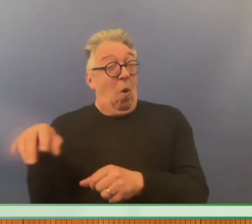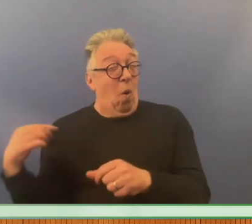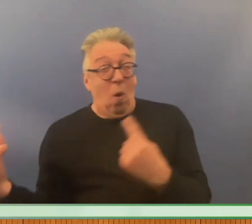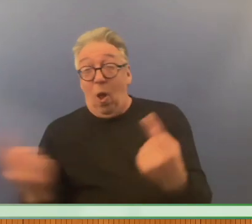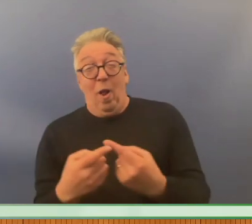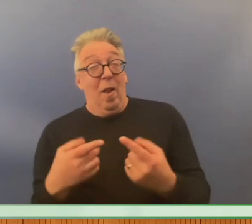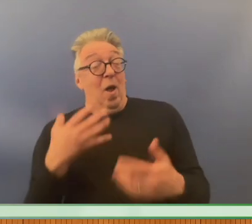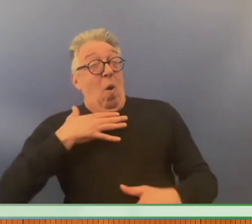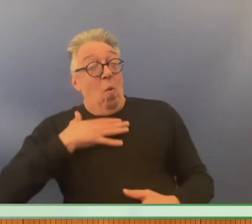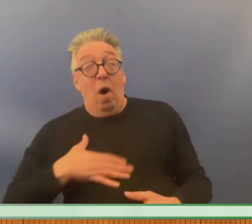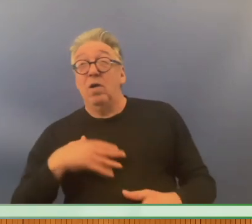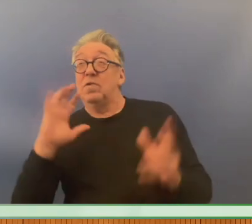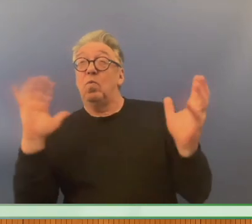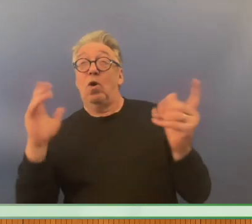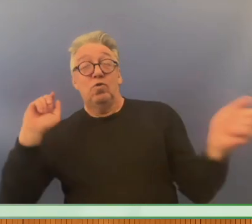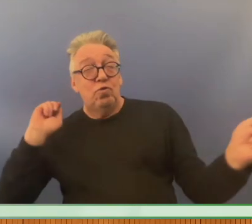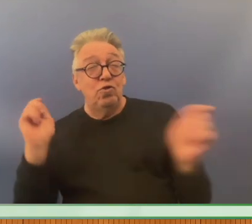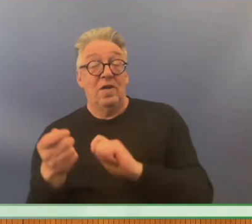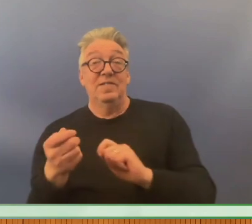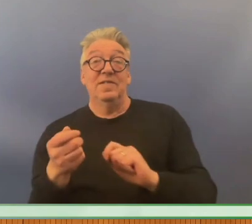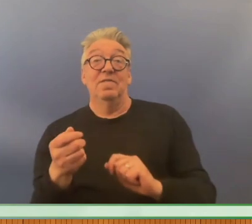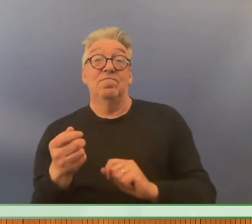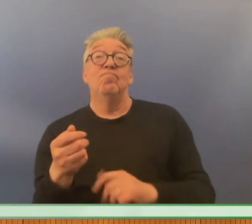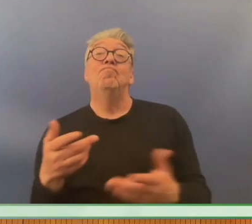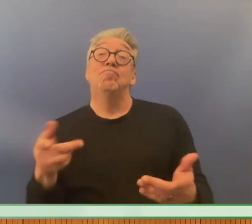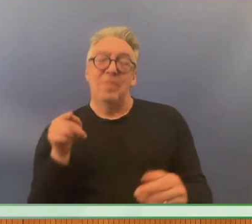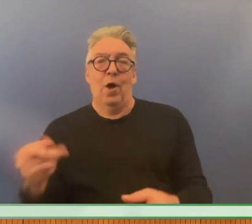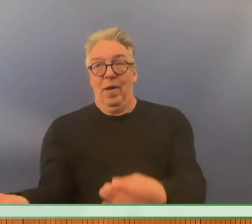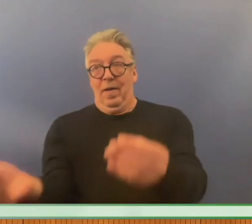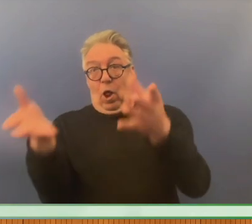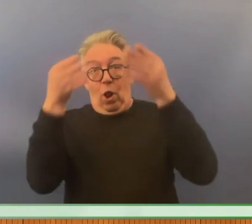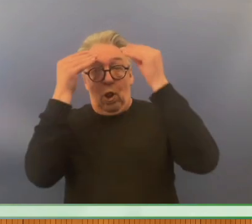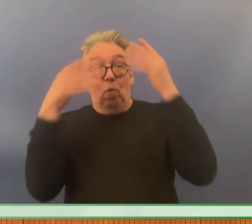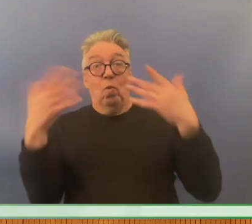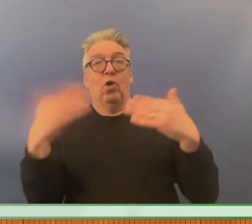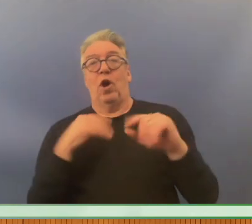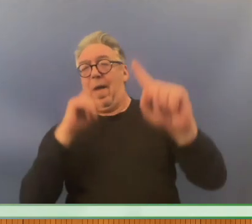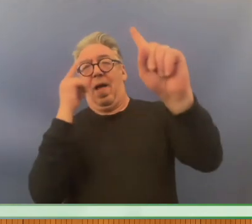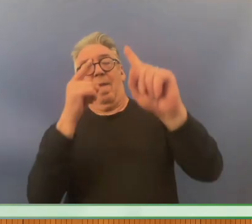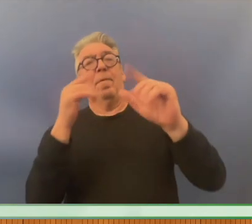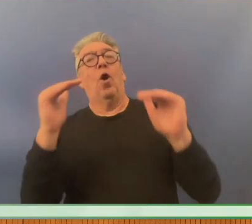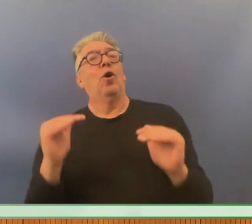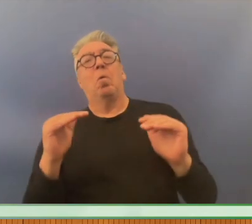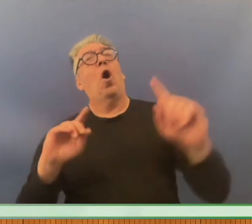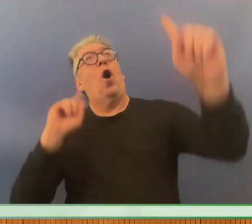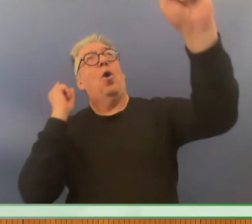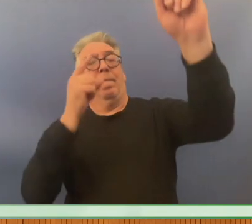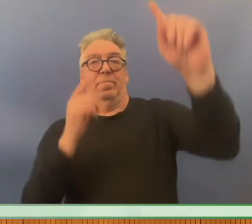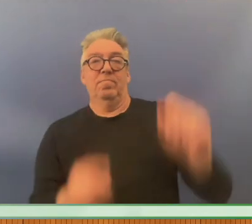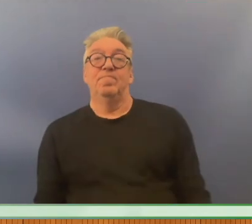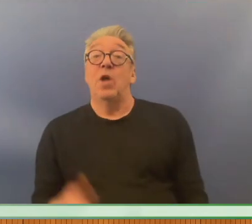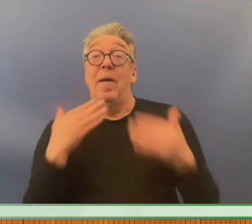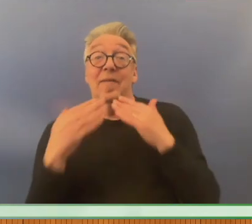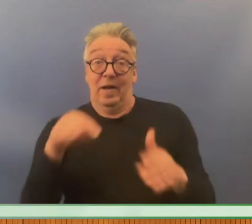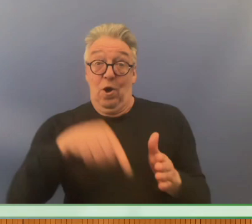to aim high in everything that I do. And professionally, iSchoolAfrica has allowed me to grow and show